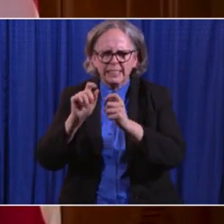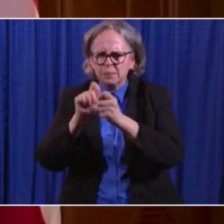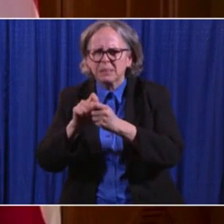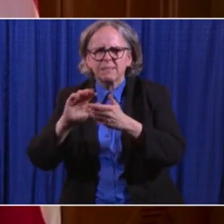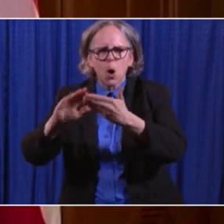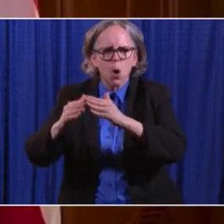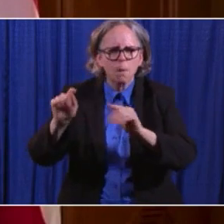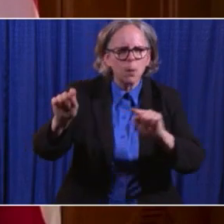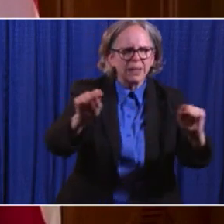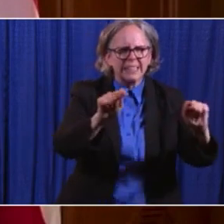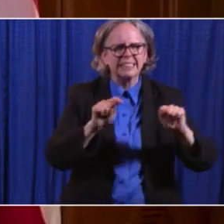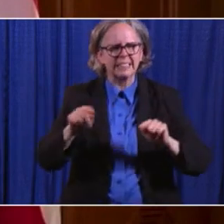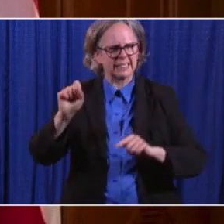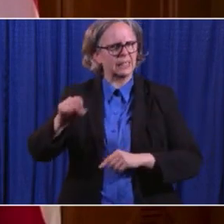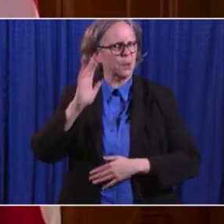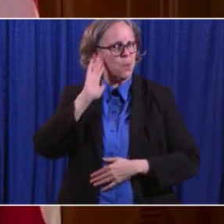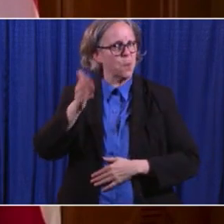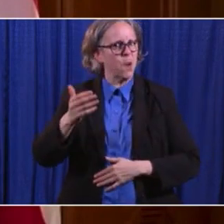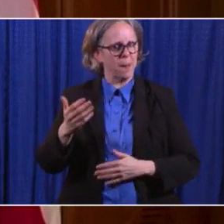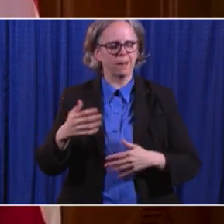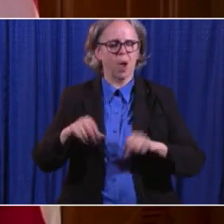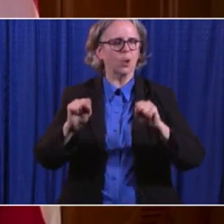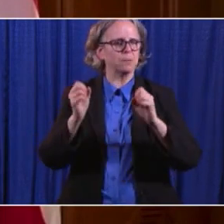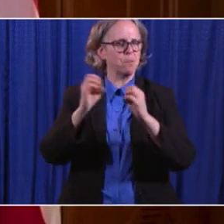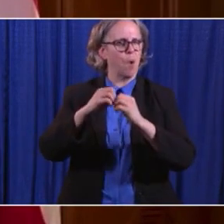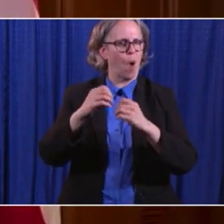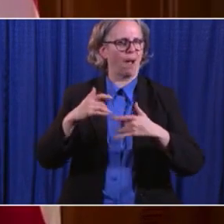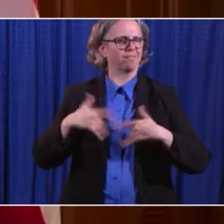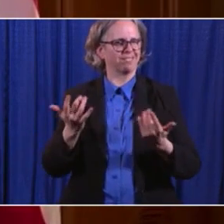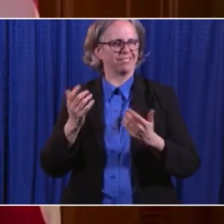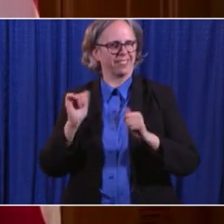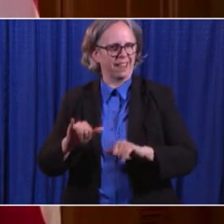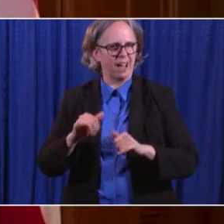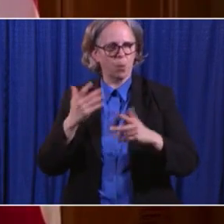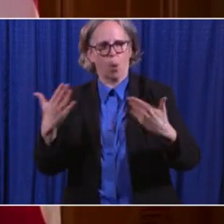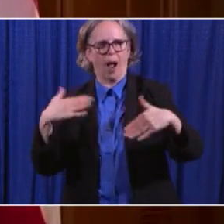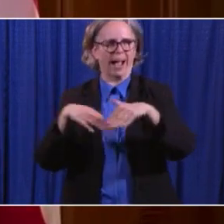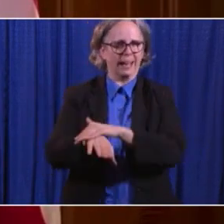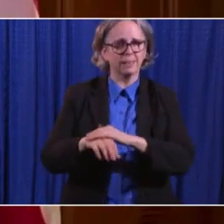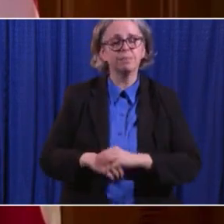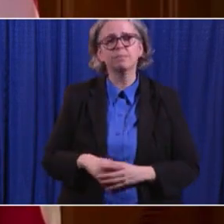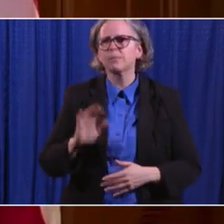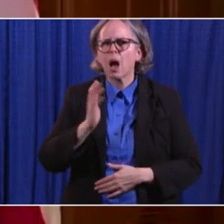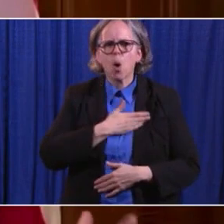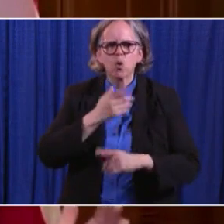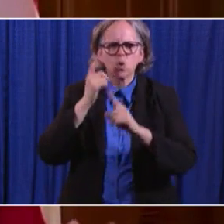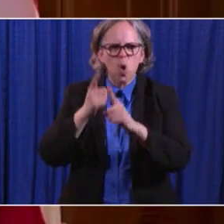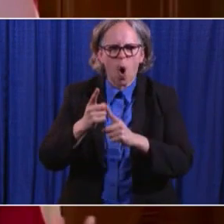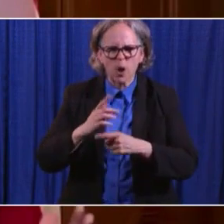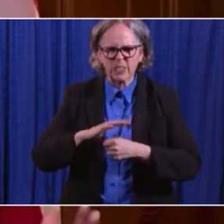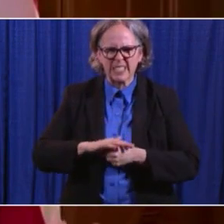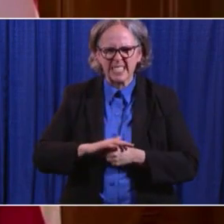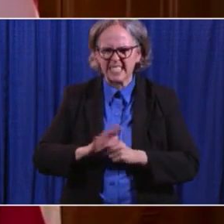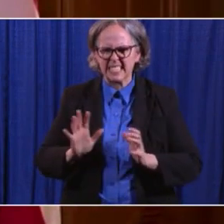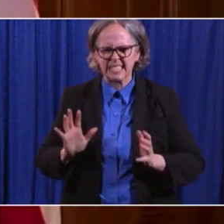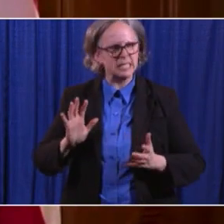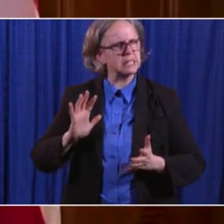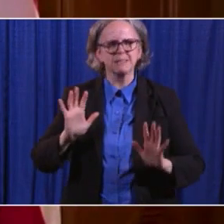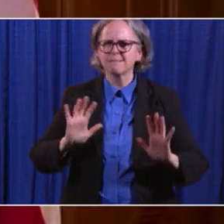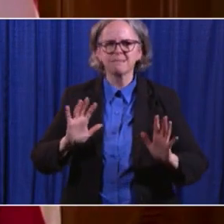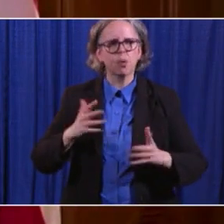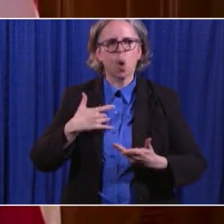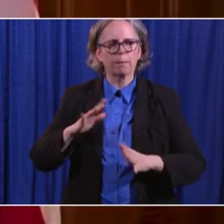Absolutely. We wanted to get enough of the pressure off so that we don't end up with, people